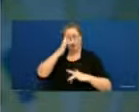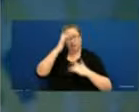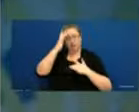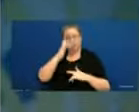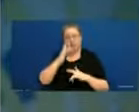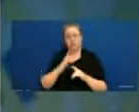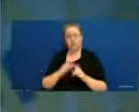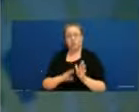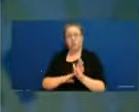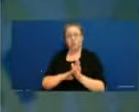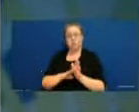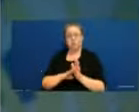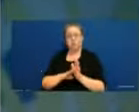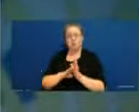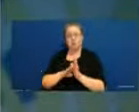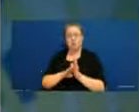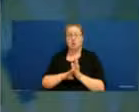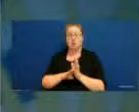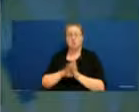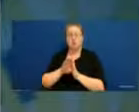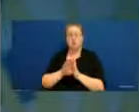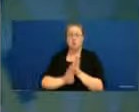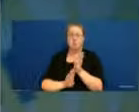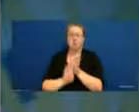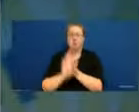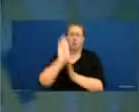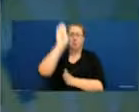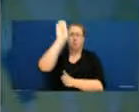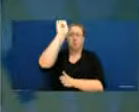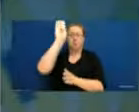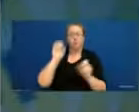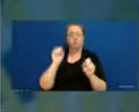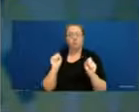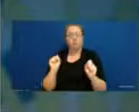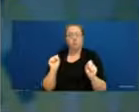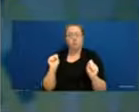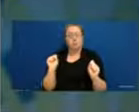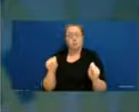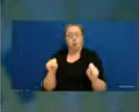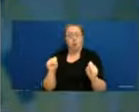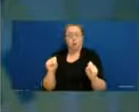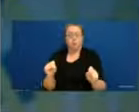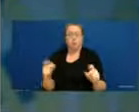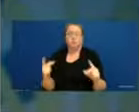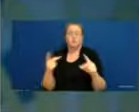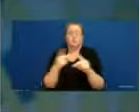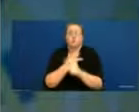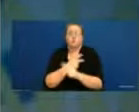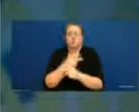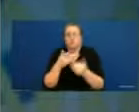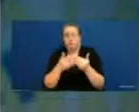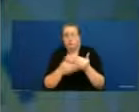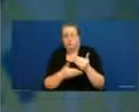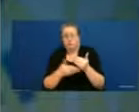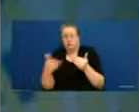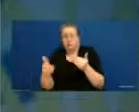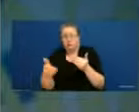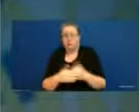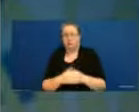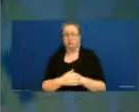how the progression of this pandemic is happening and potential scenarios for the